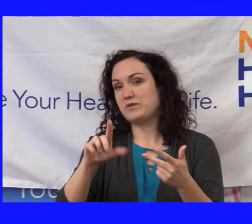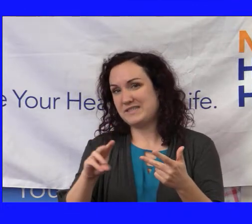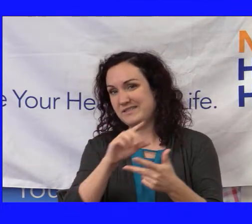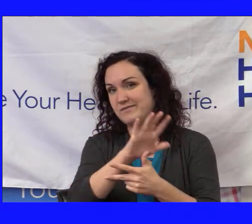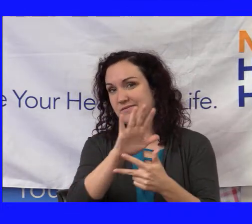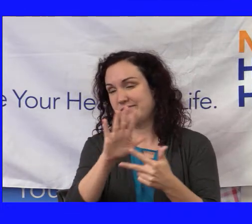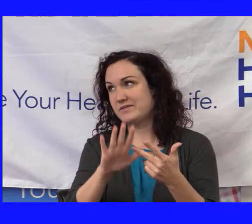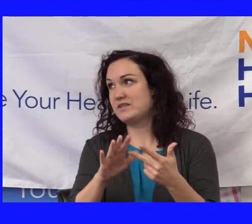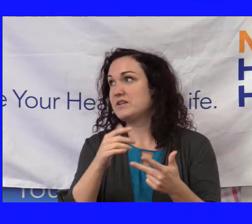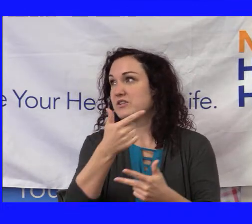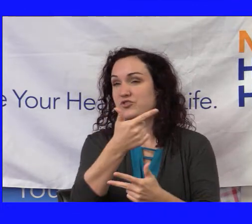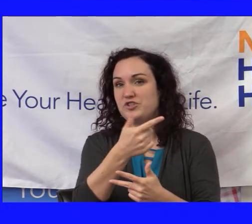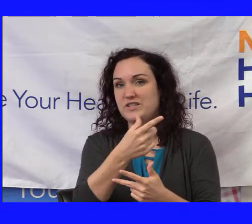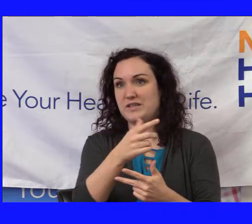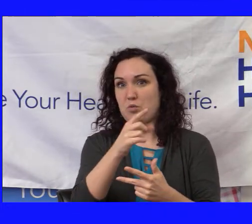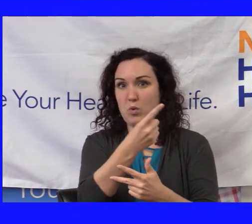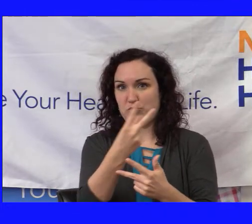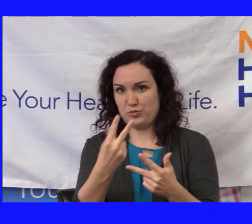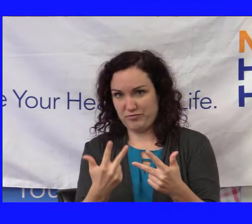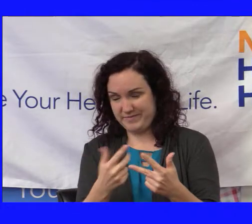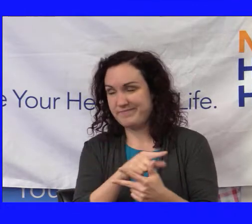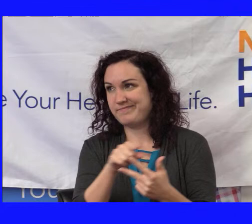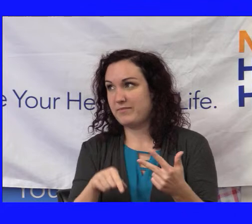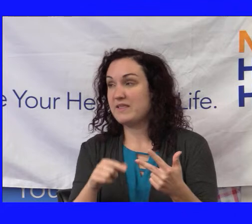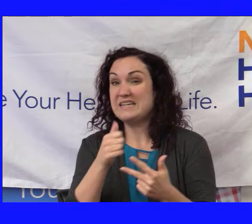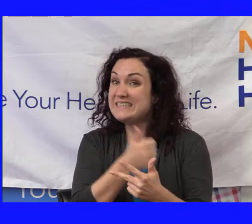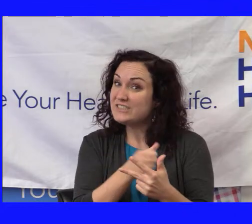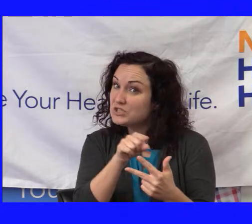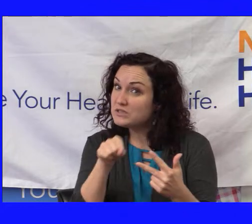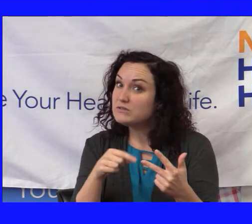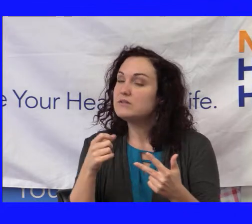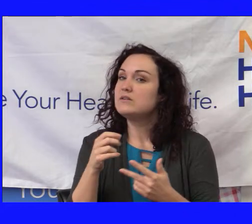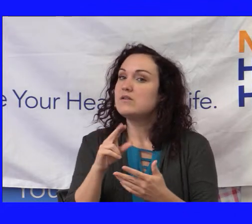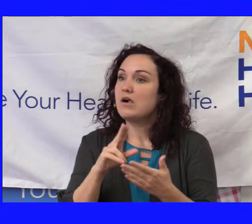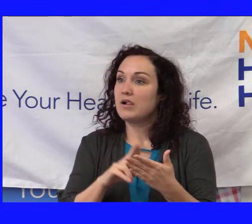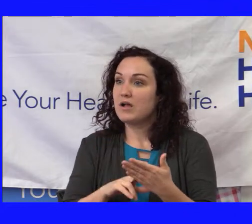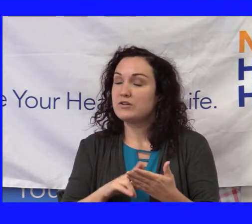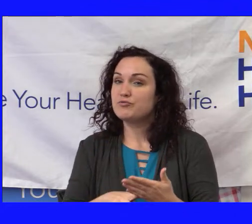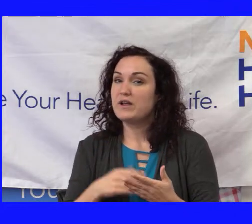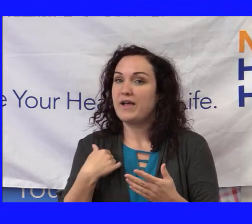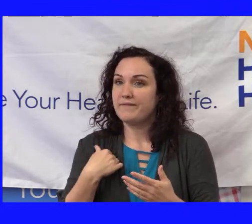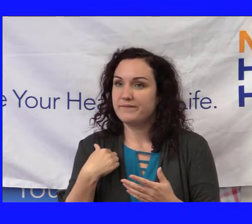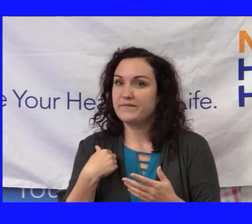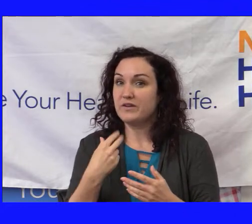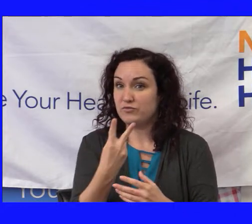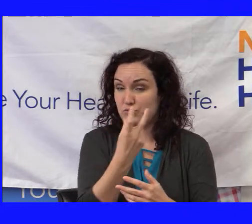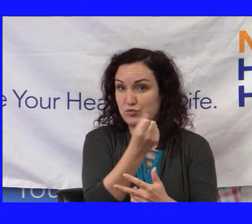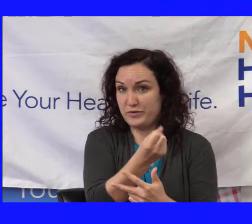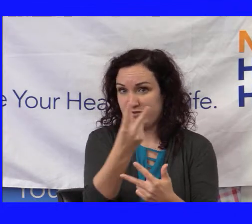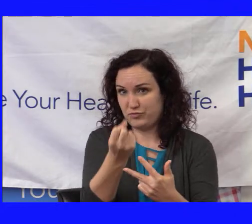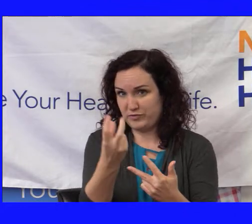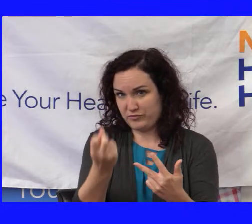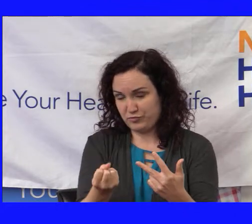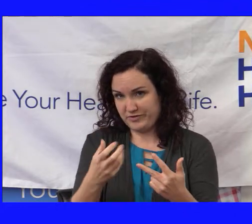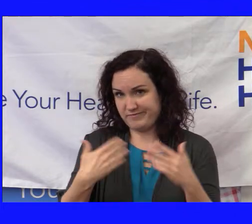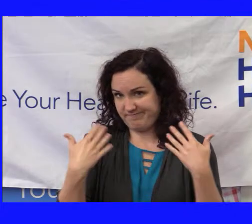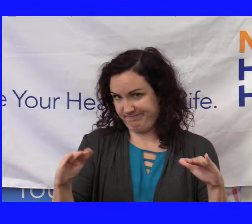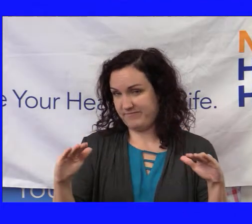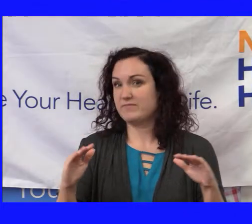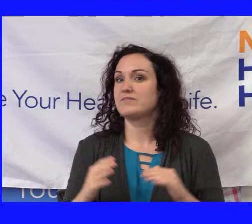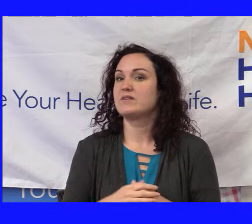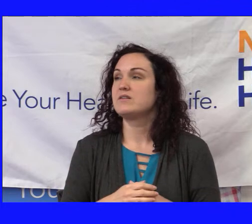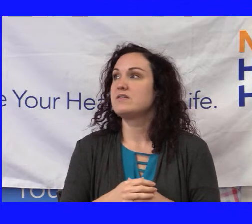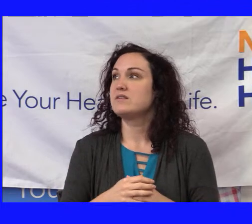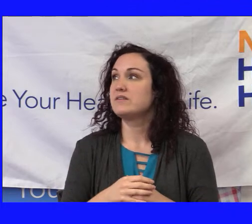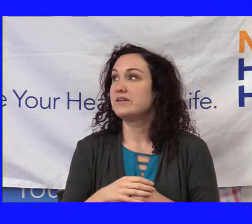GC1, GC2, and GC3. Each of those contracts distinctly have 2-year terms, and we